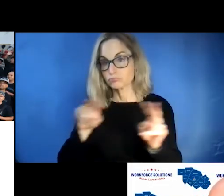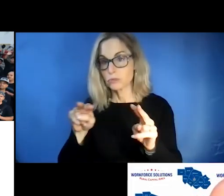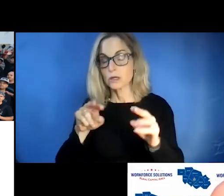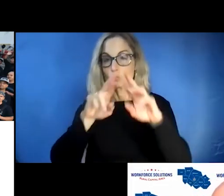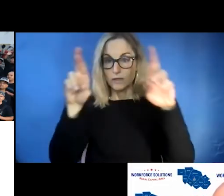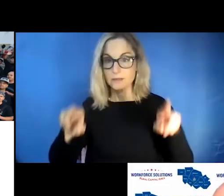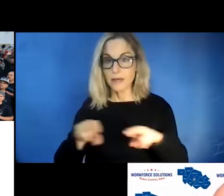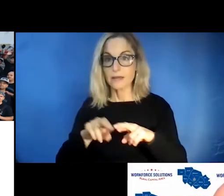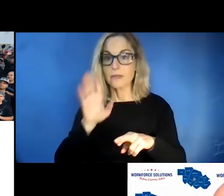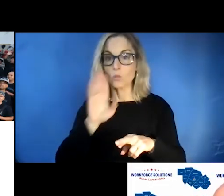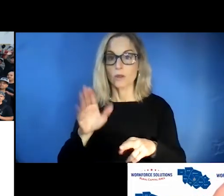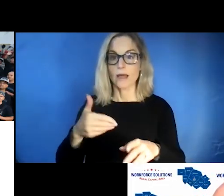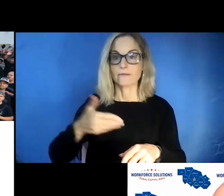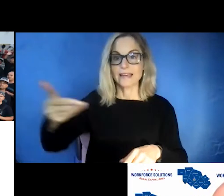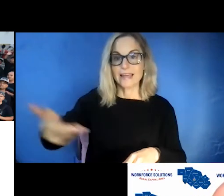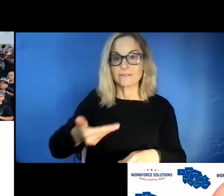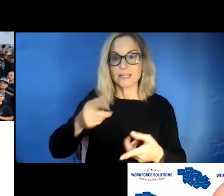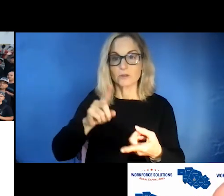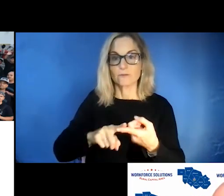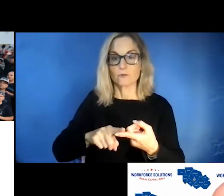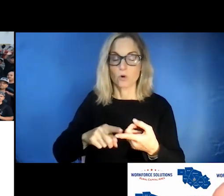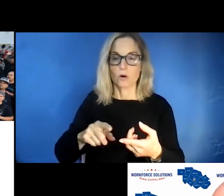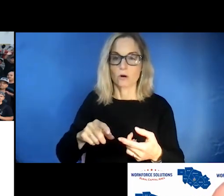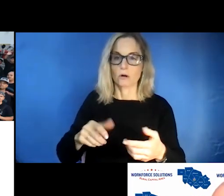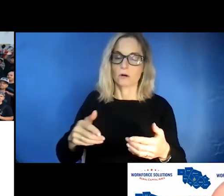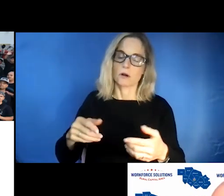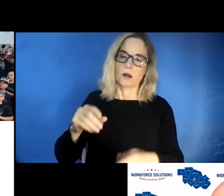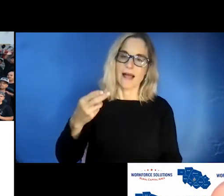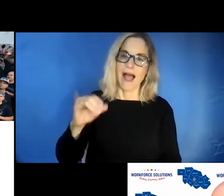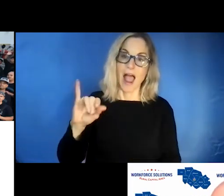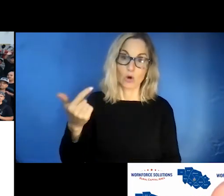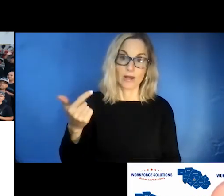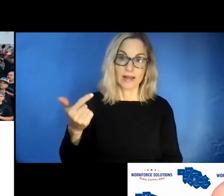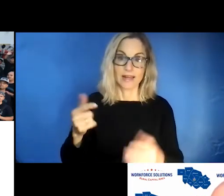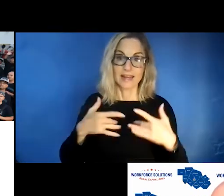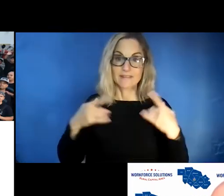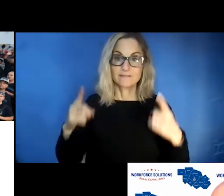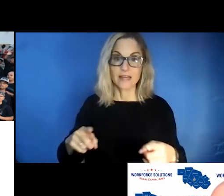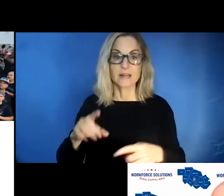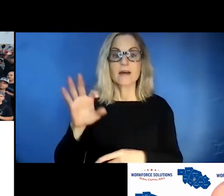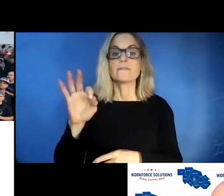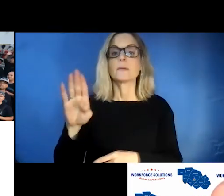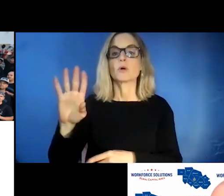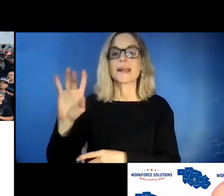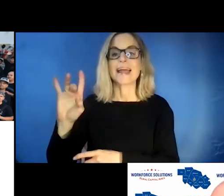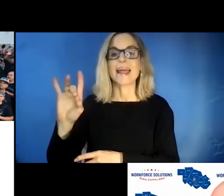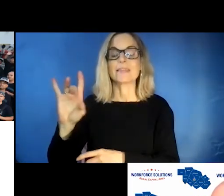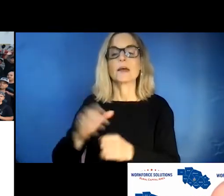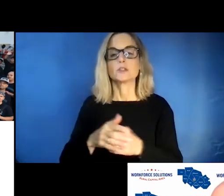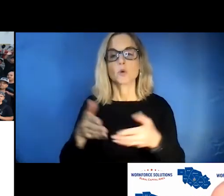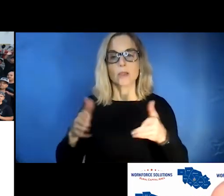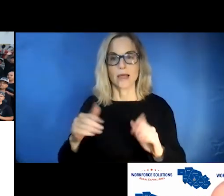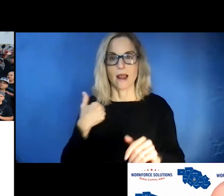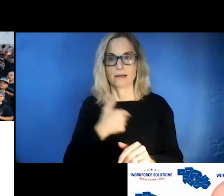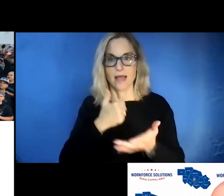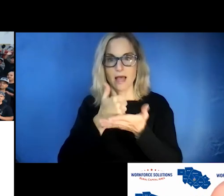Tuesday, February 8th. So again, that's coming up really soon. I really encourage you, reach out to our team. Let us help you get your resumes ready,